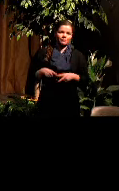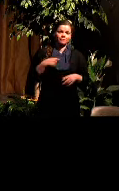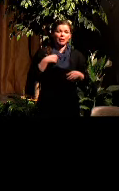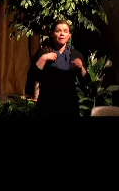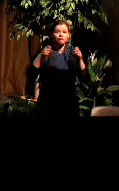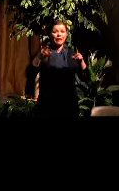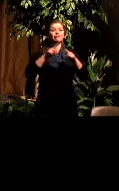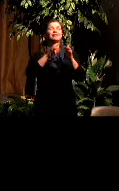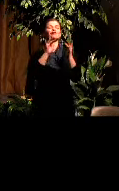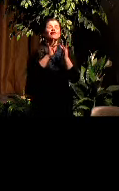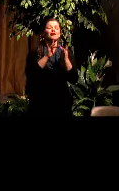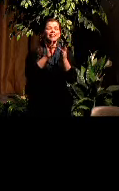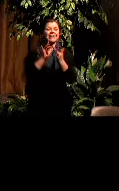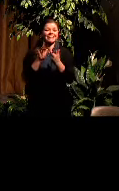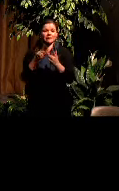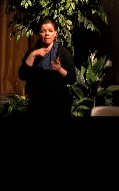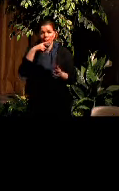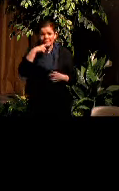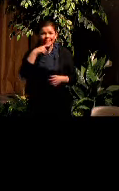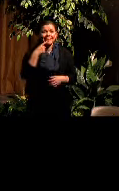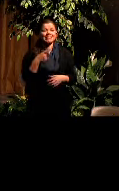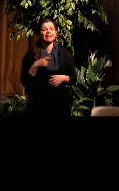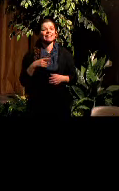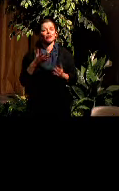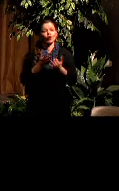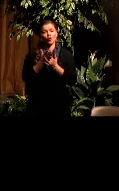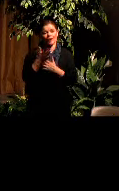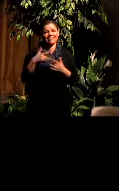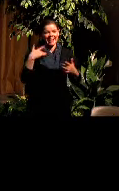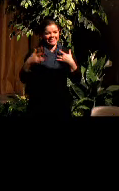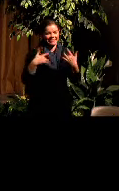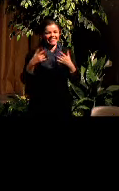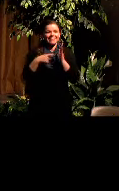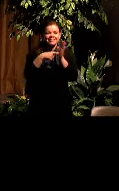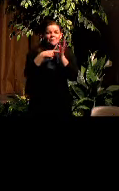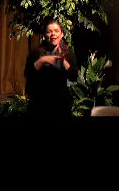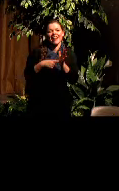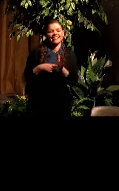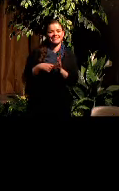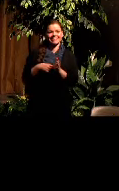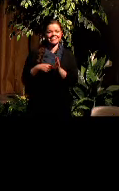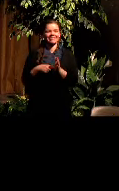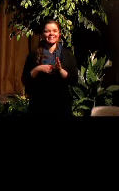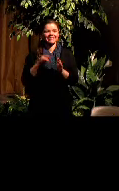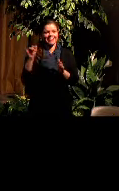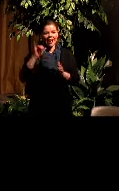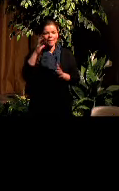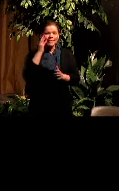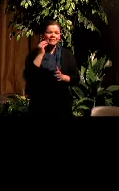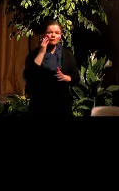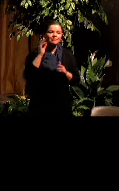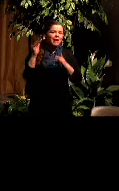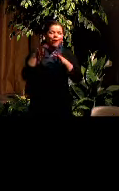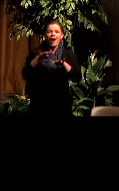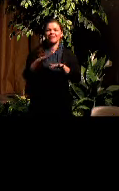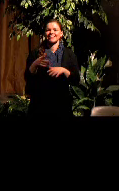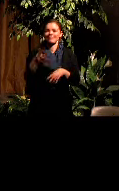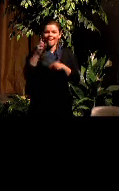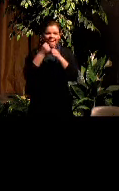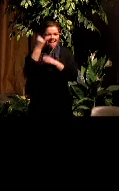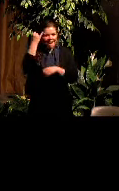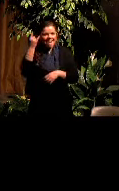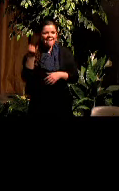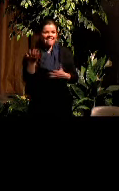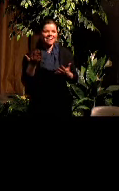public through these exciting exhibits like Experience Migration, which I've spent the last 5 years working on. I'll probably spend the next 5 years working on as well with